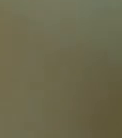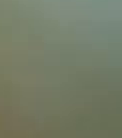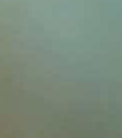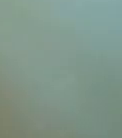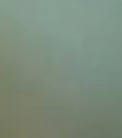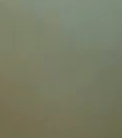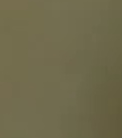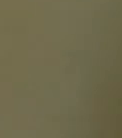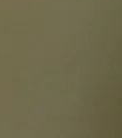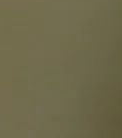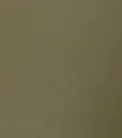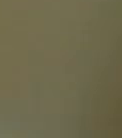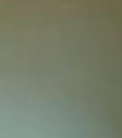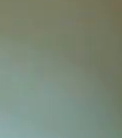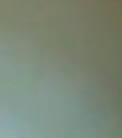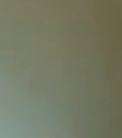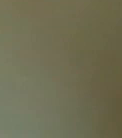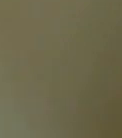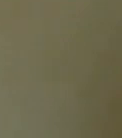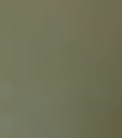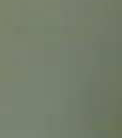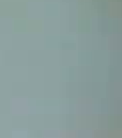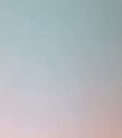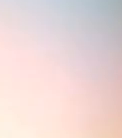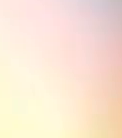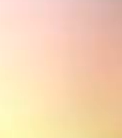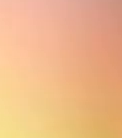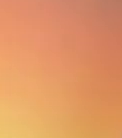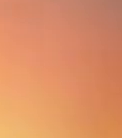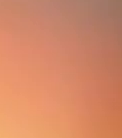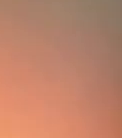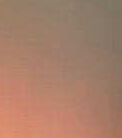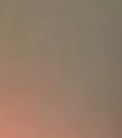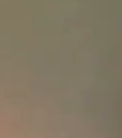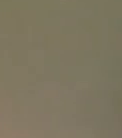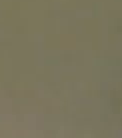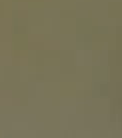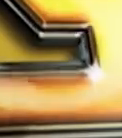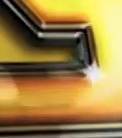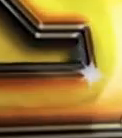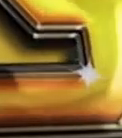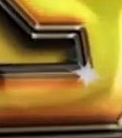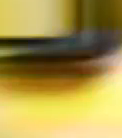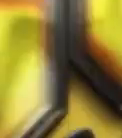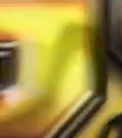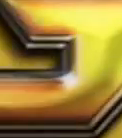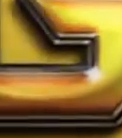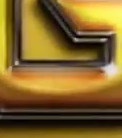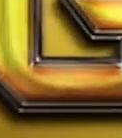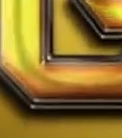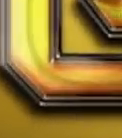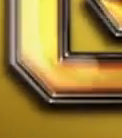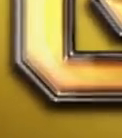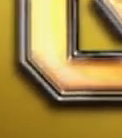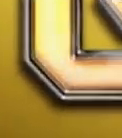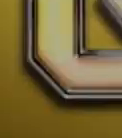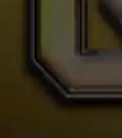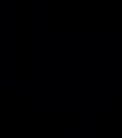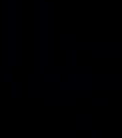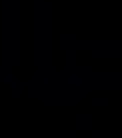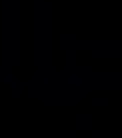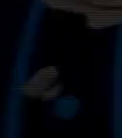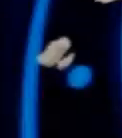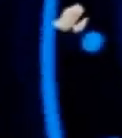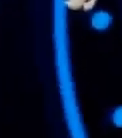Bola, I'm Miri, I'm from Lotoka and I love Gold FM because they play all my classic hits. Gold FM, only the classic